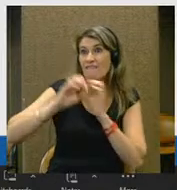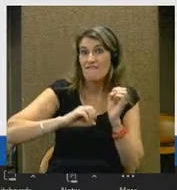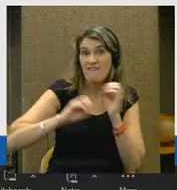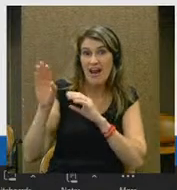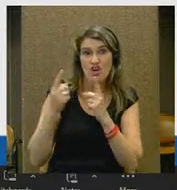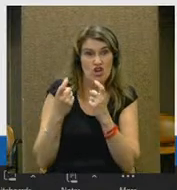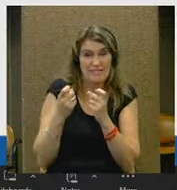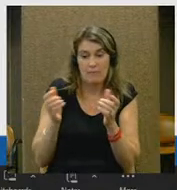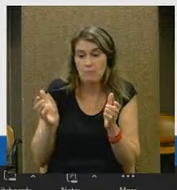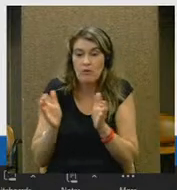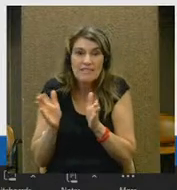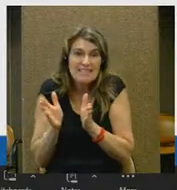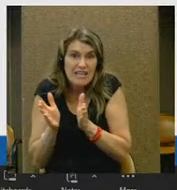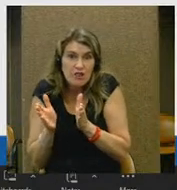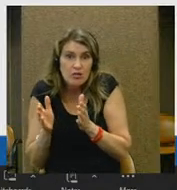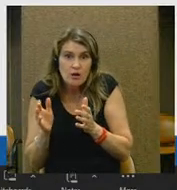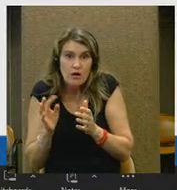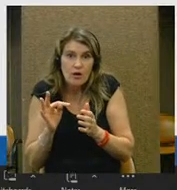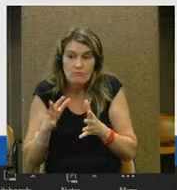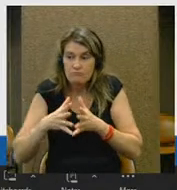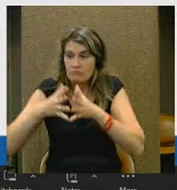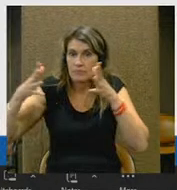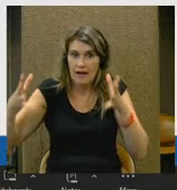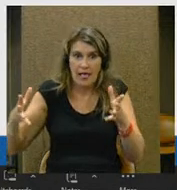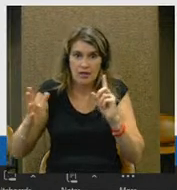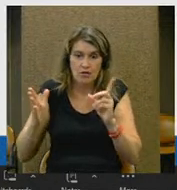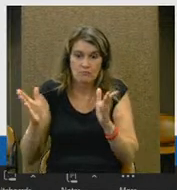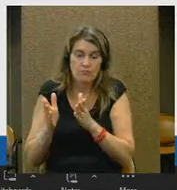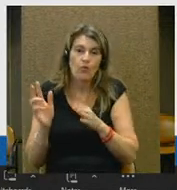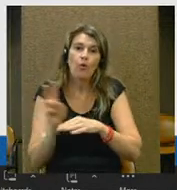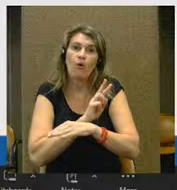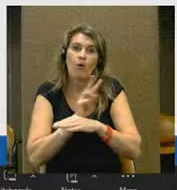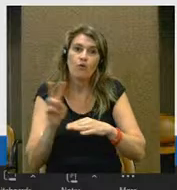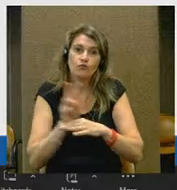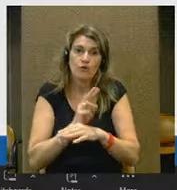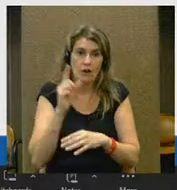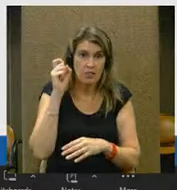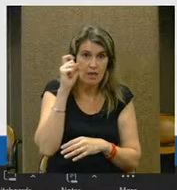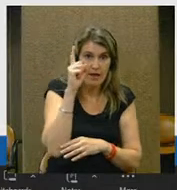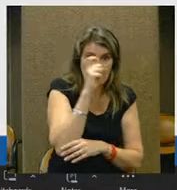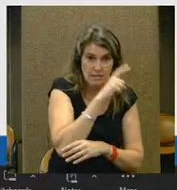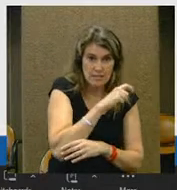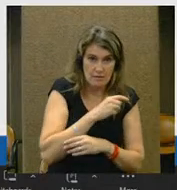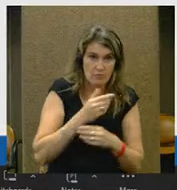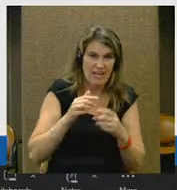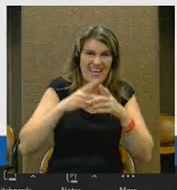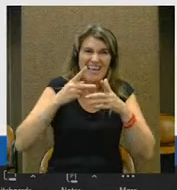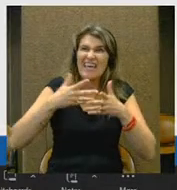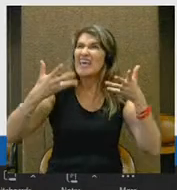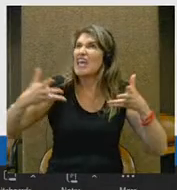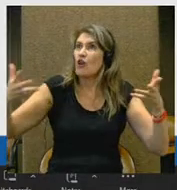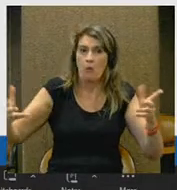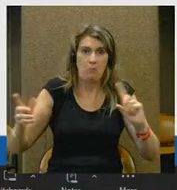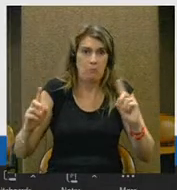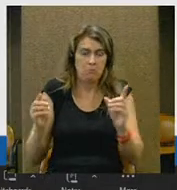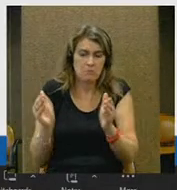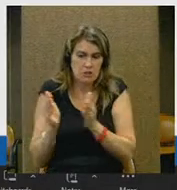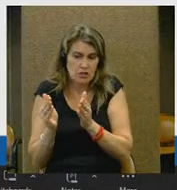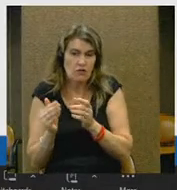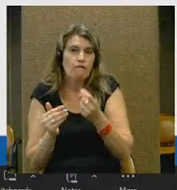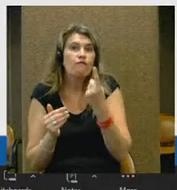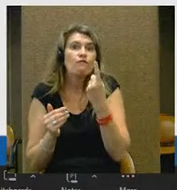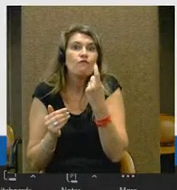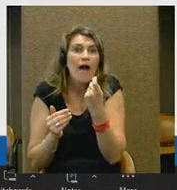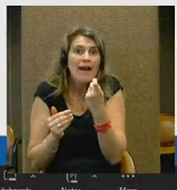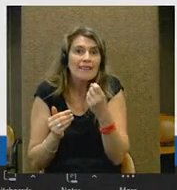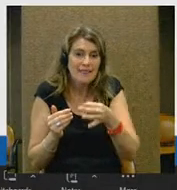the challenges for supply control. It's so there's you only you it's so potent you don't need very much. So it's very easy for this to